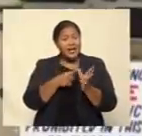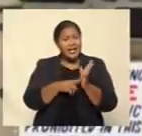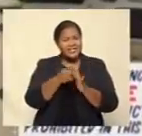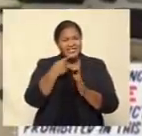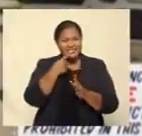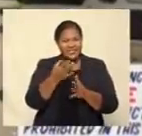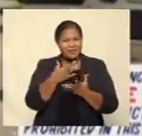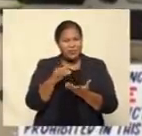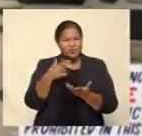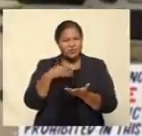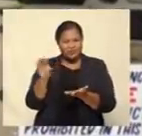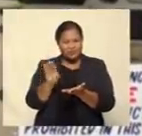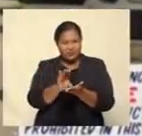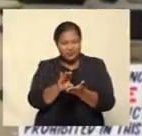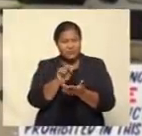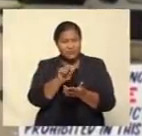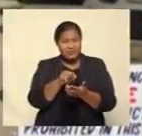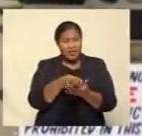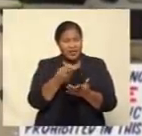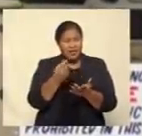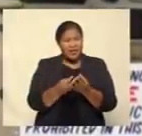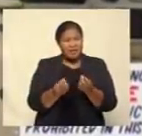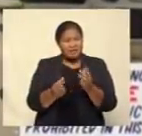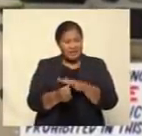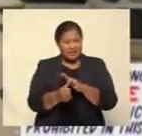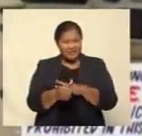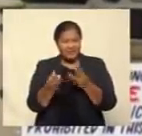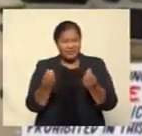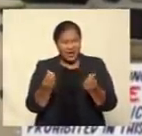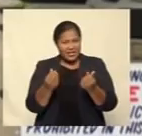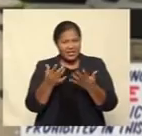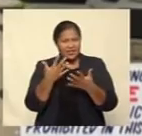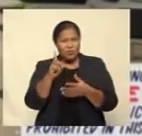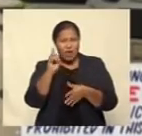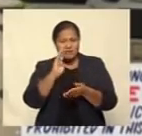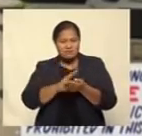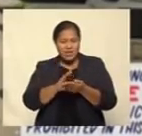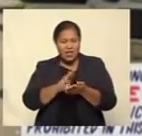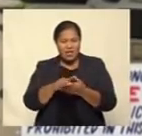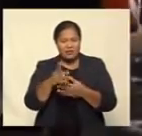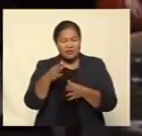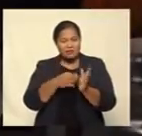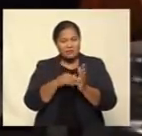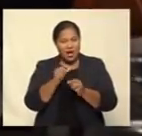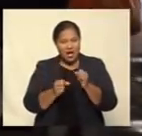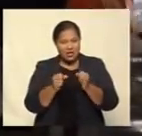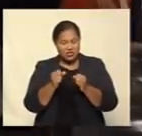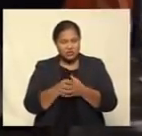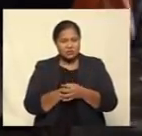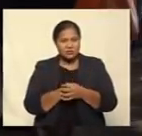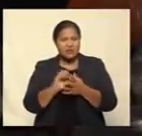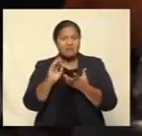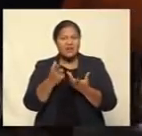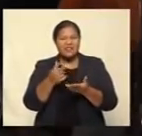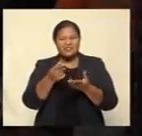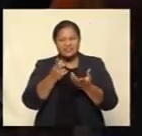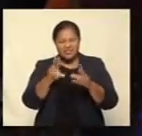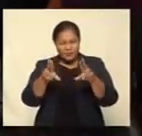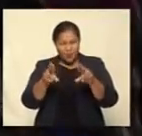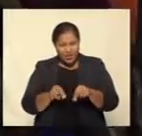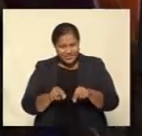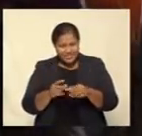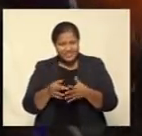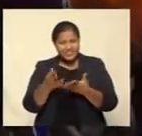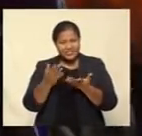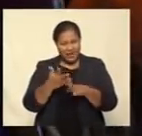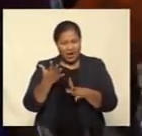in the banking system surged past the $1 billion mark in March. Subsequently, lending and deposit rates retreated over the